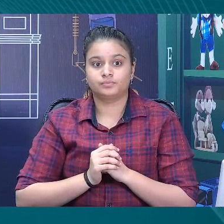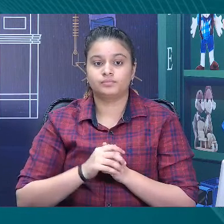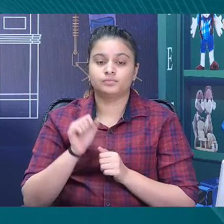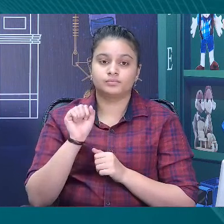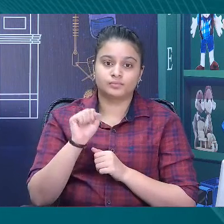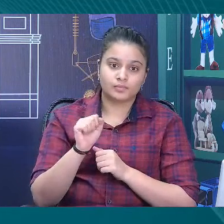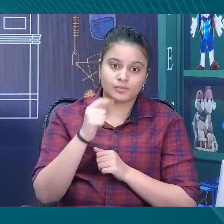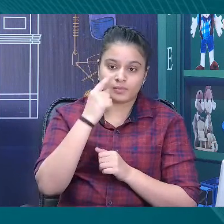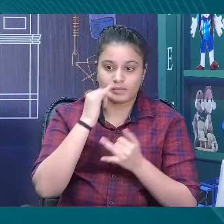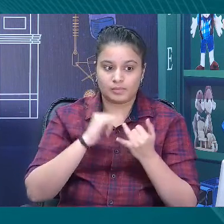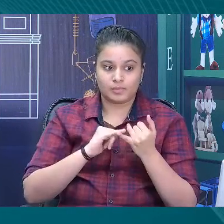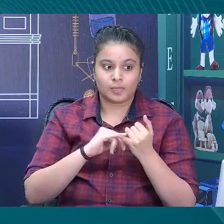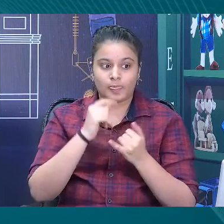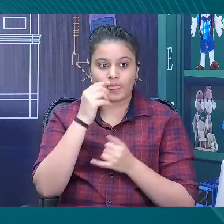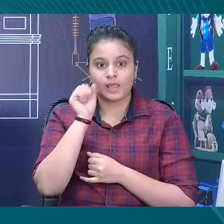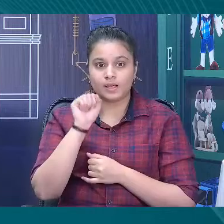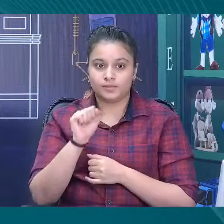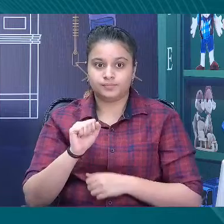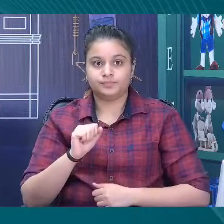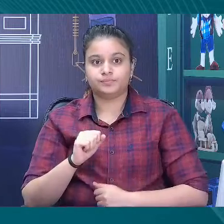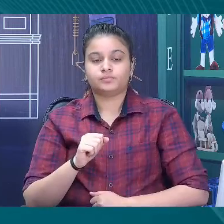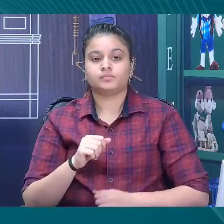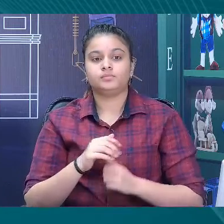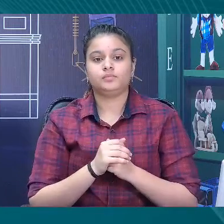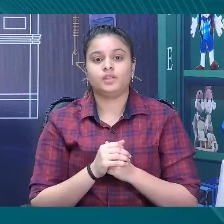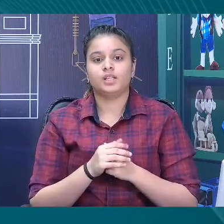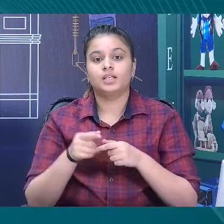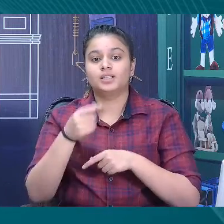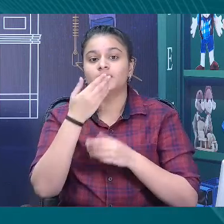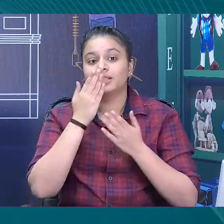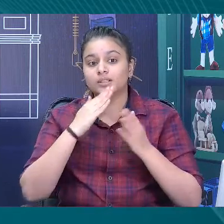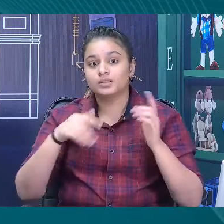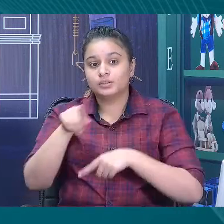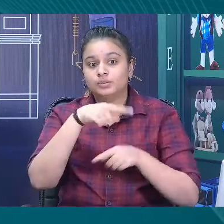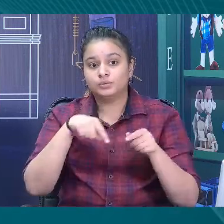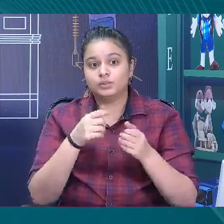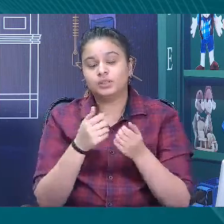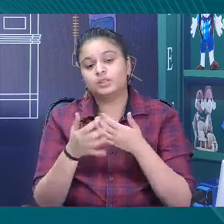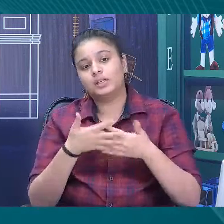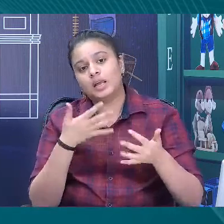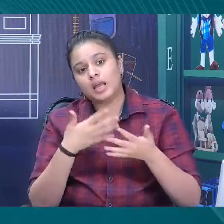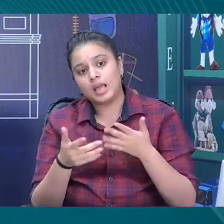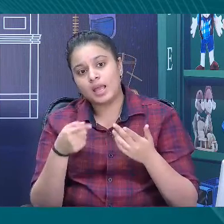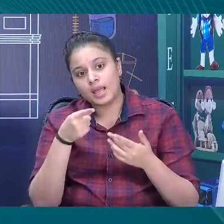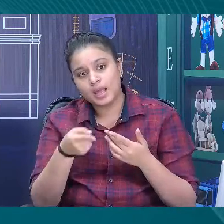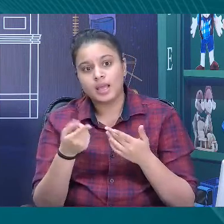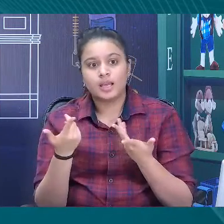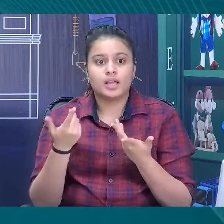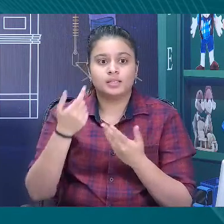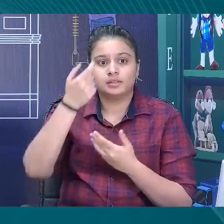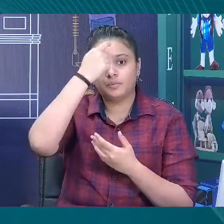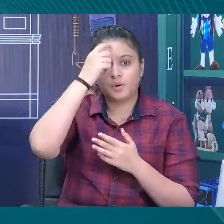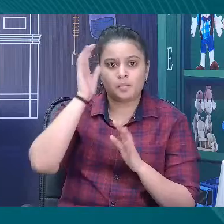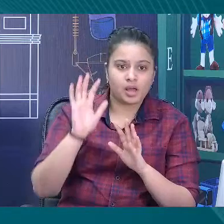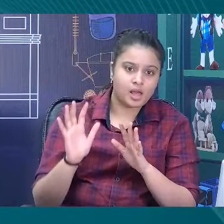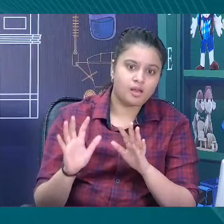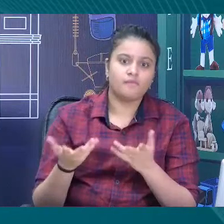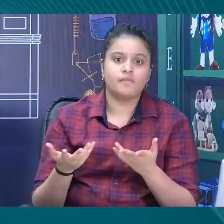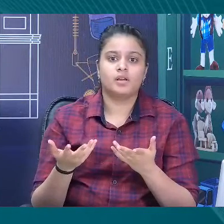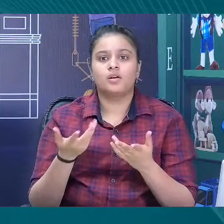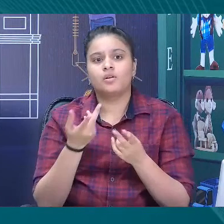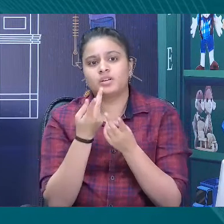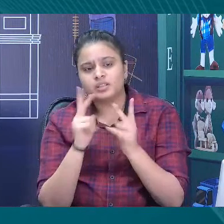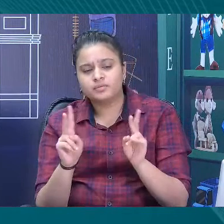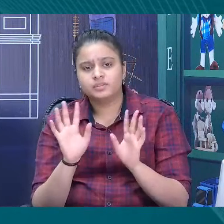Yes, I feel that children with any type of issues, any type of difference